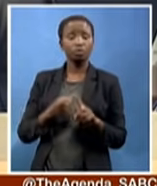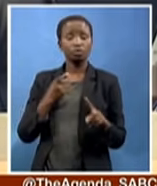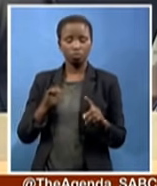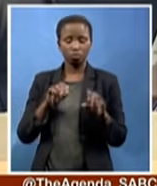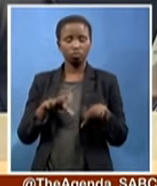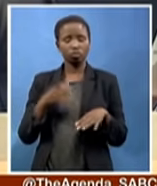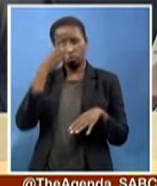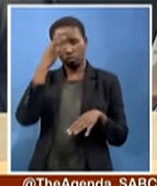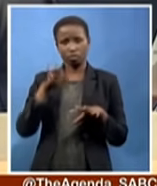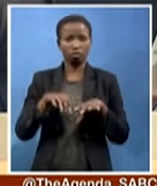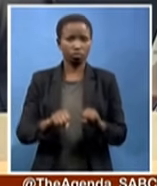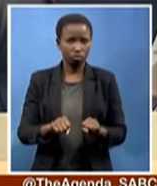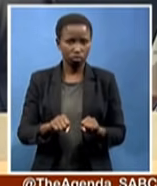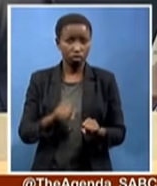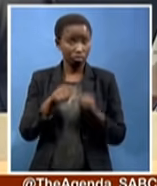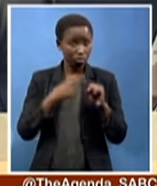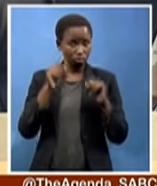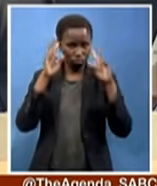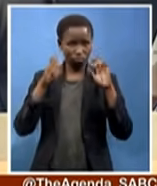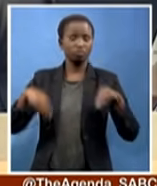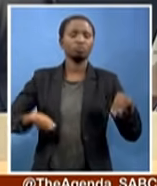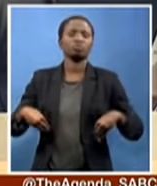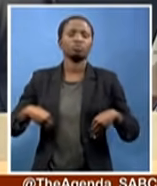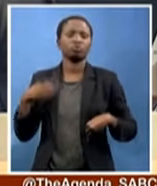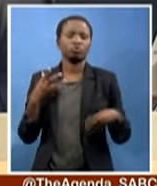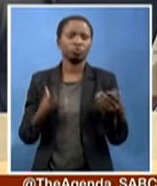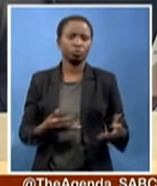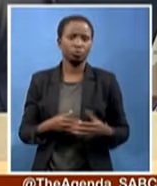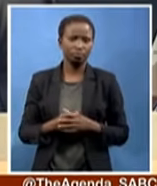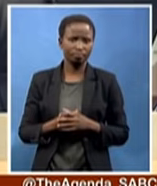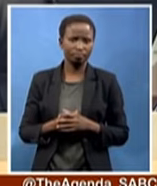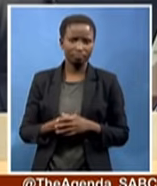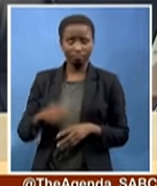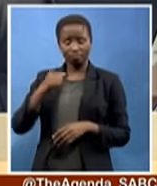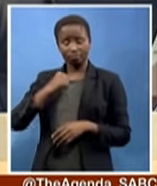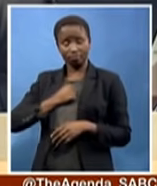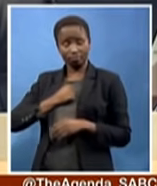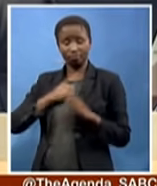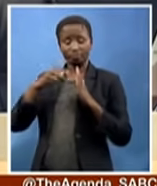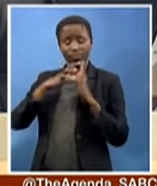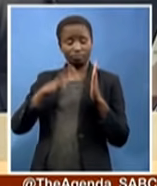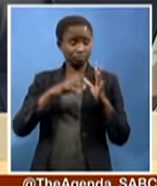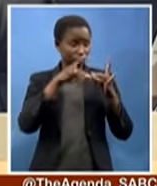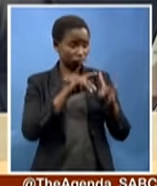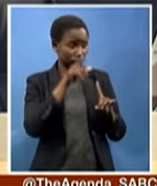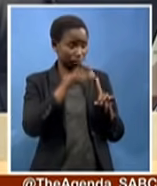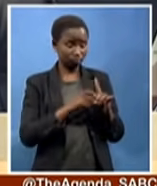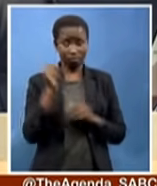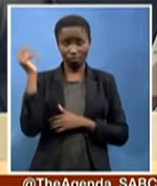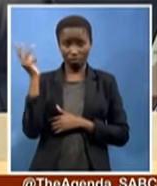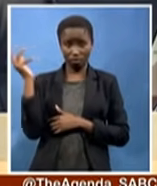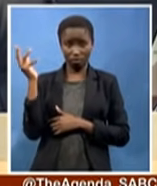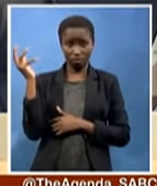As I outlined in my submission, Chairperson, the ANC has, over the course of several